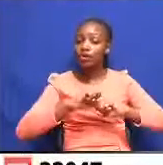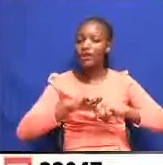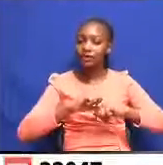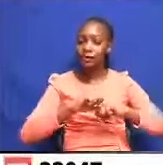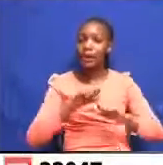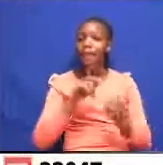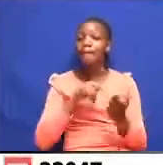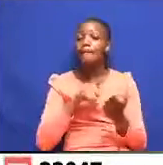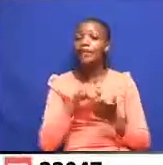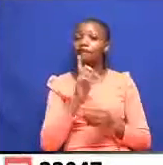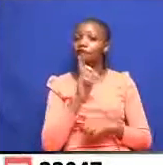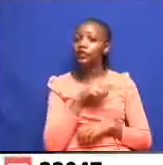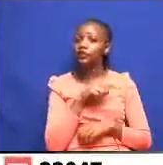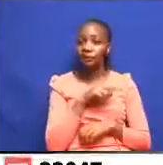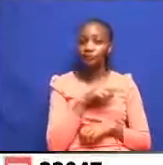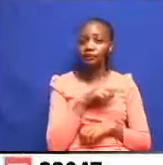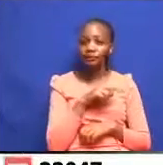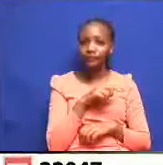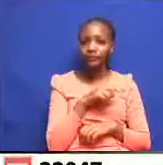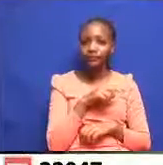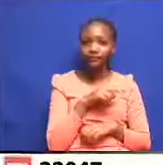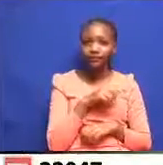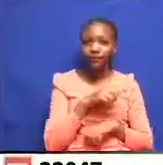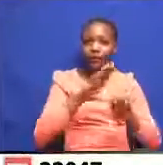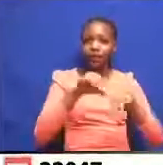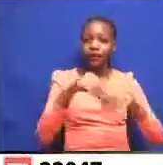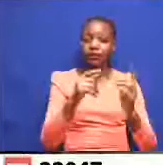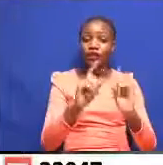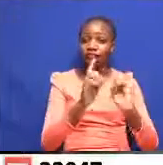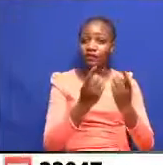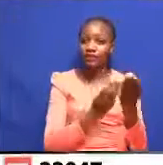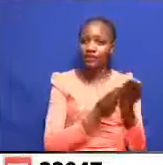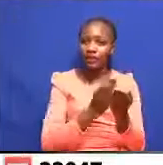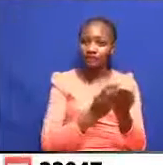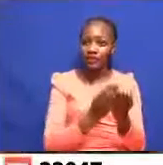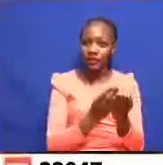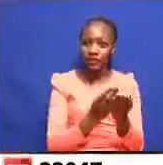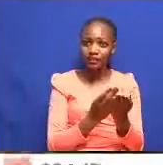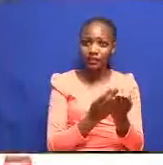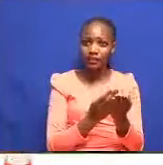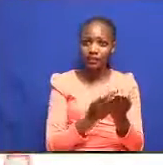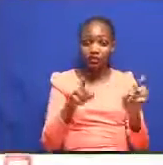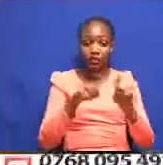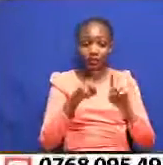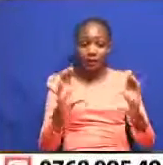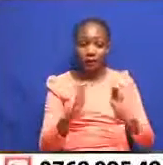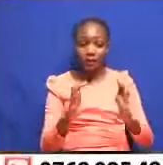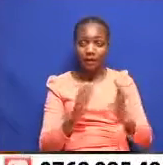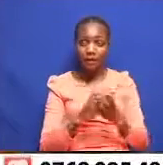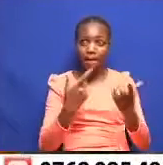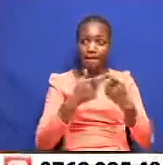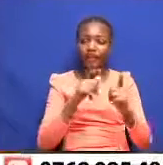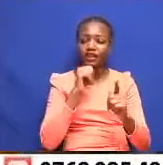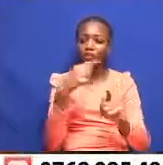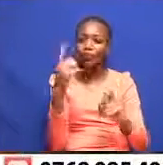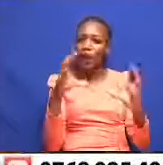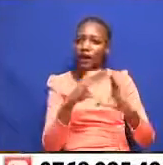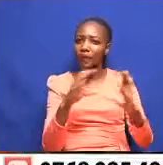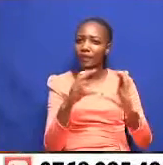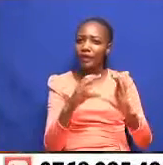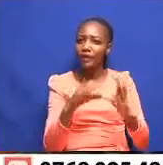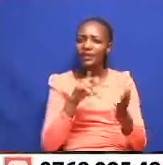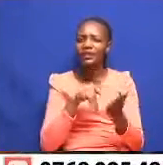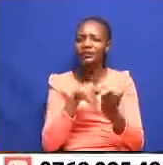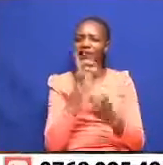paid for provision of separate services to the same company. Point. But not one company which was